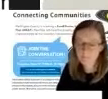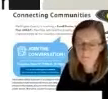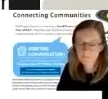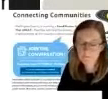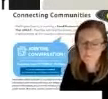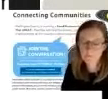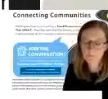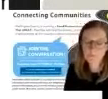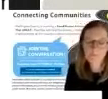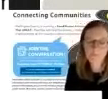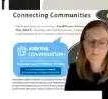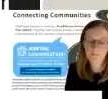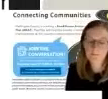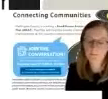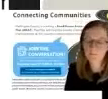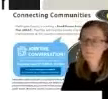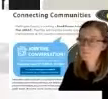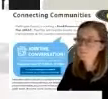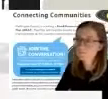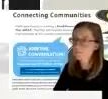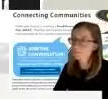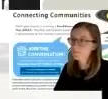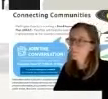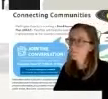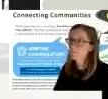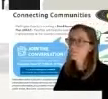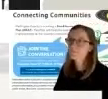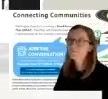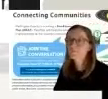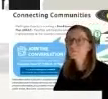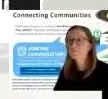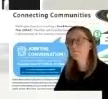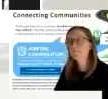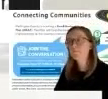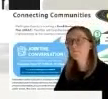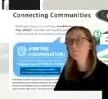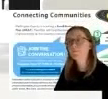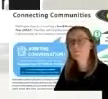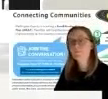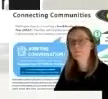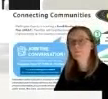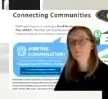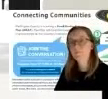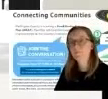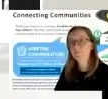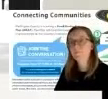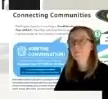So before assessing the future, it is important to understand how we move on county roads today.